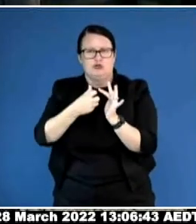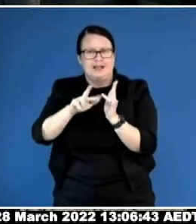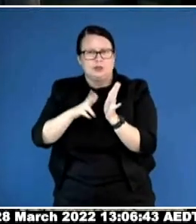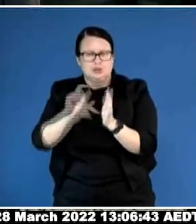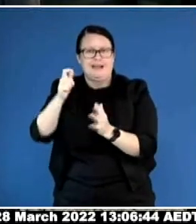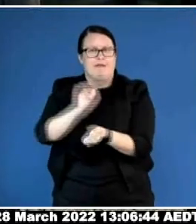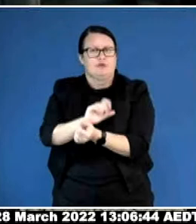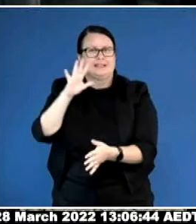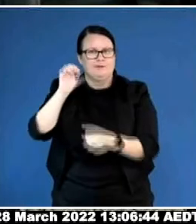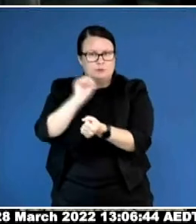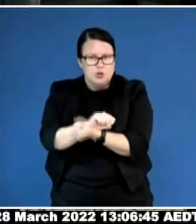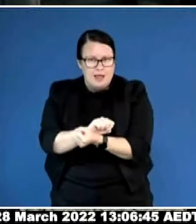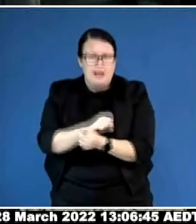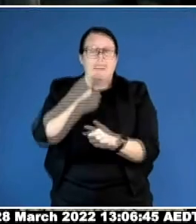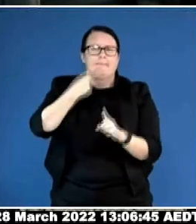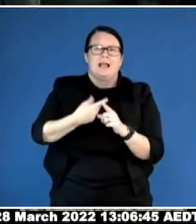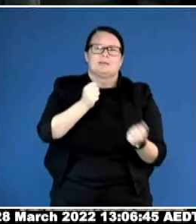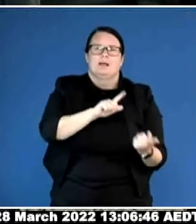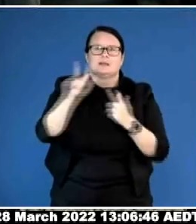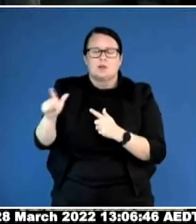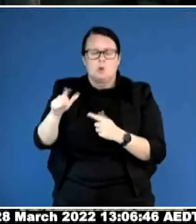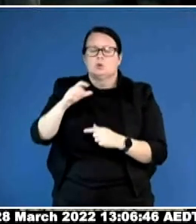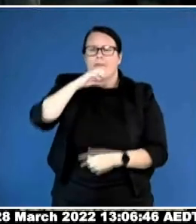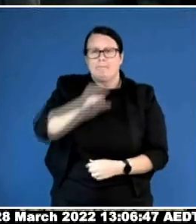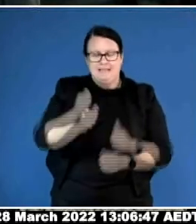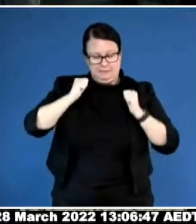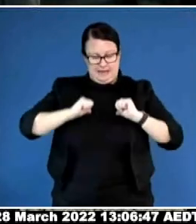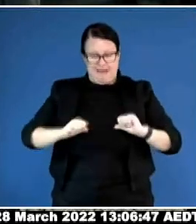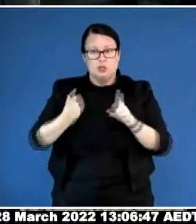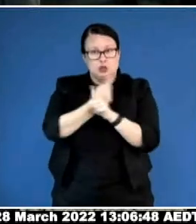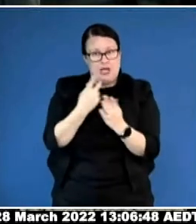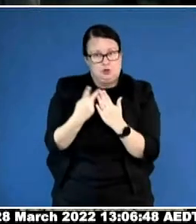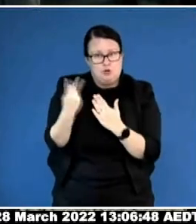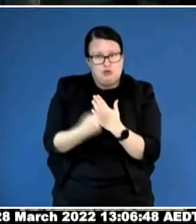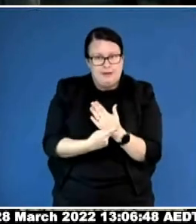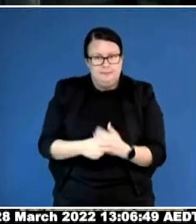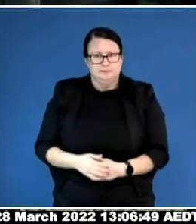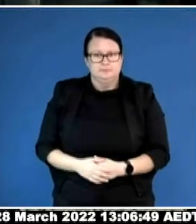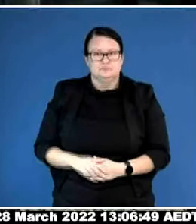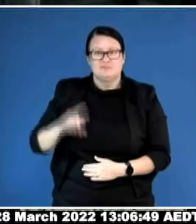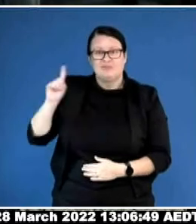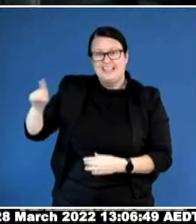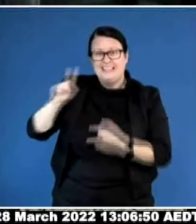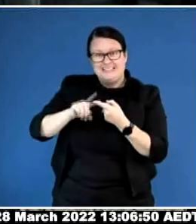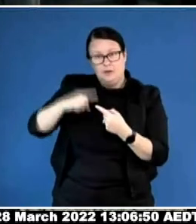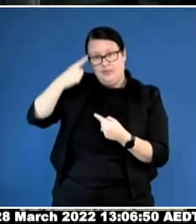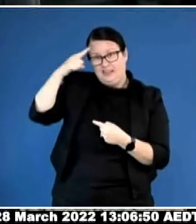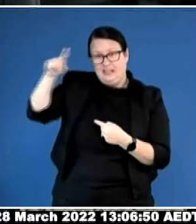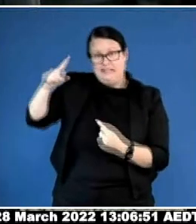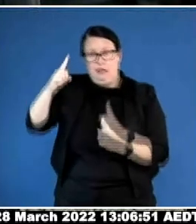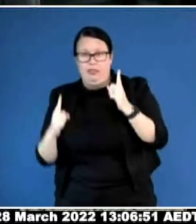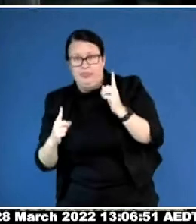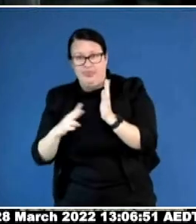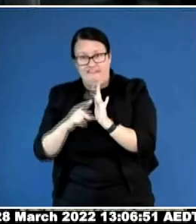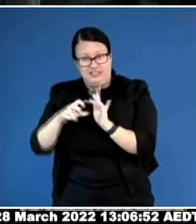had to attend a men's behaviour change program. He still thinks he is the victim. In